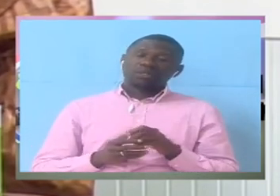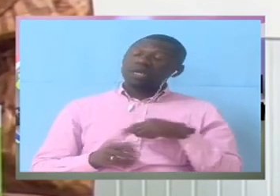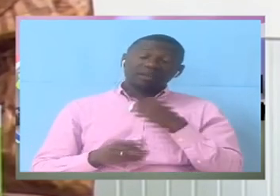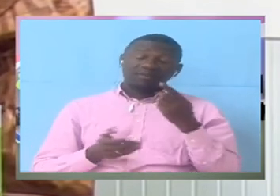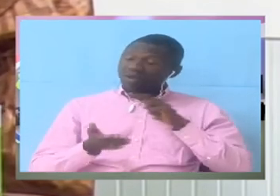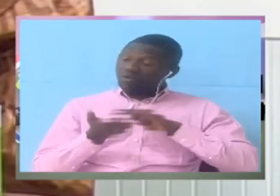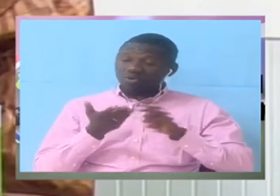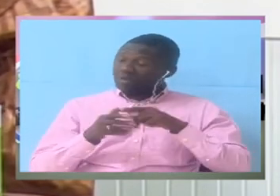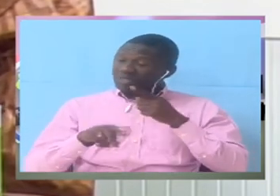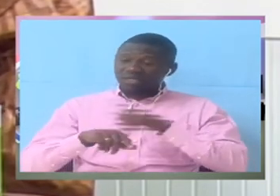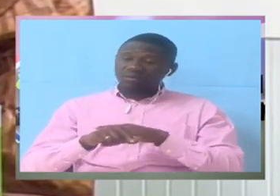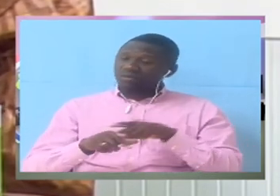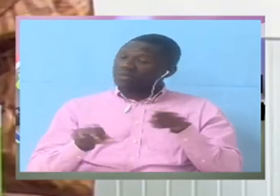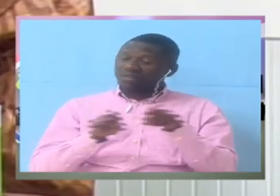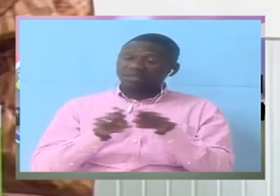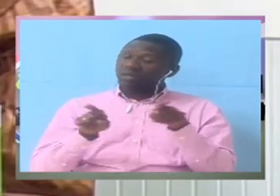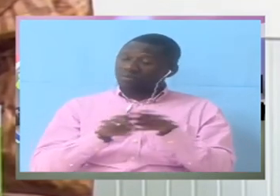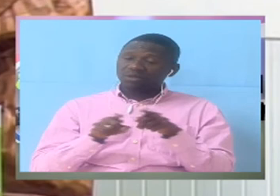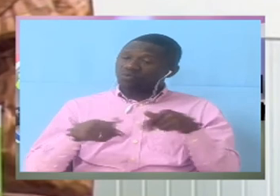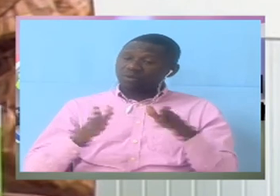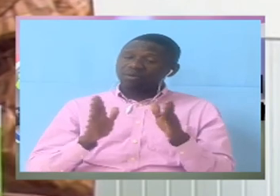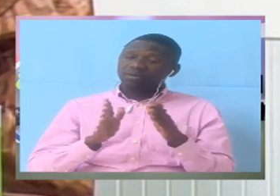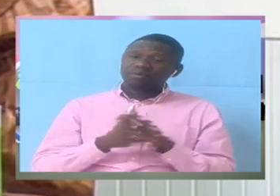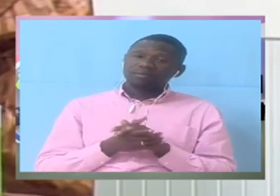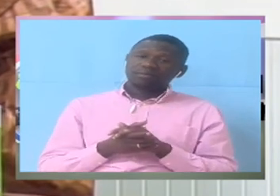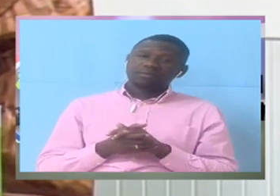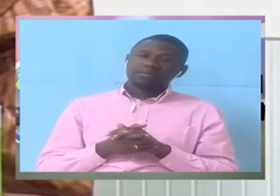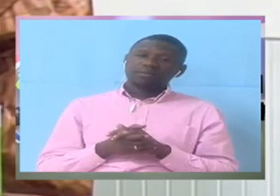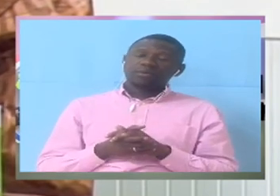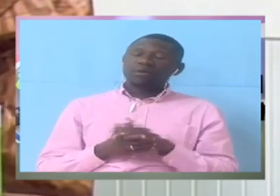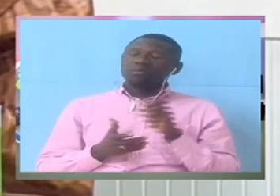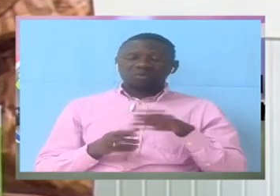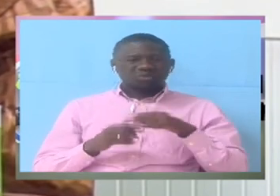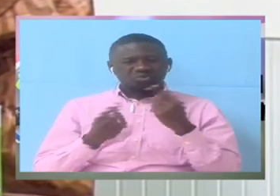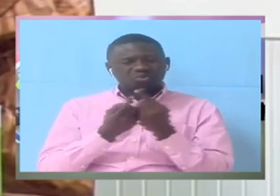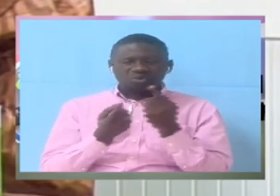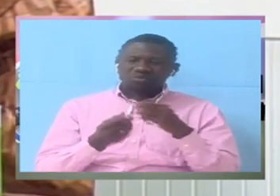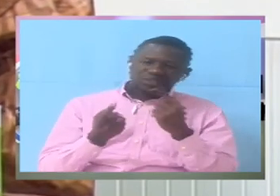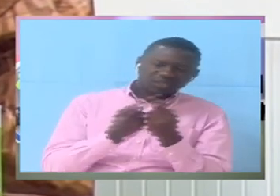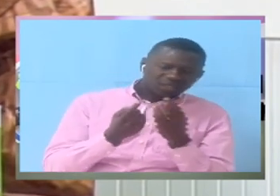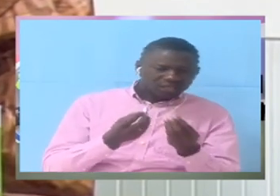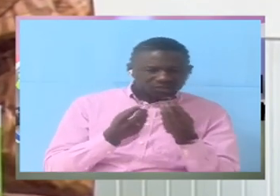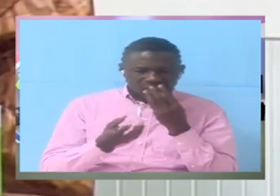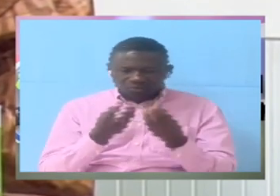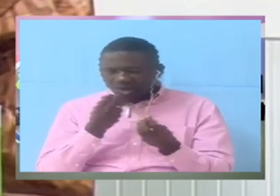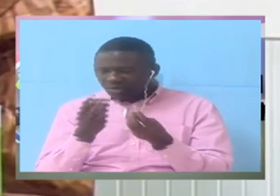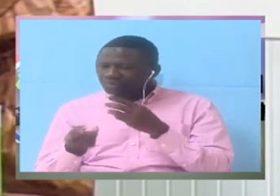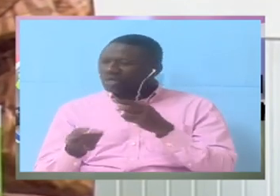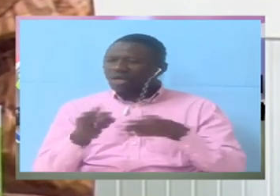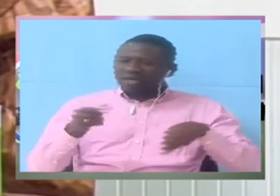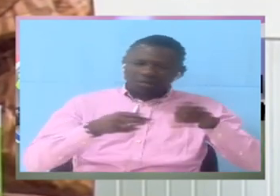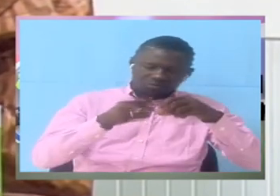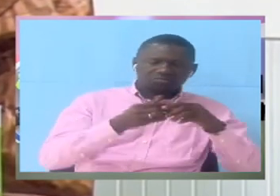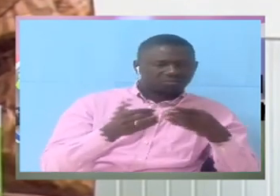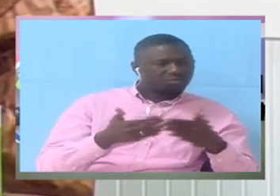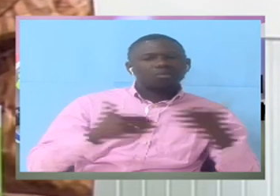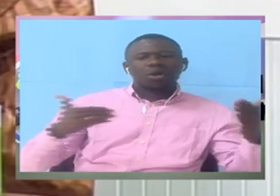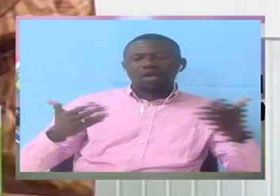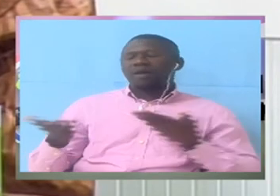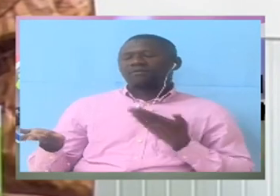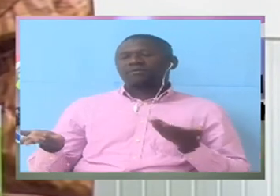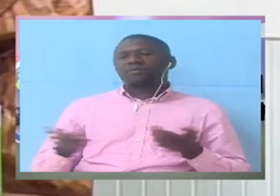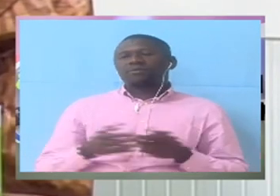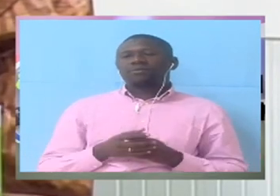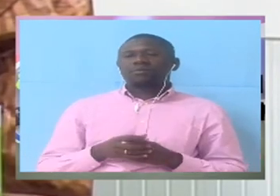even their normal time, that's what's the system there. But small things that you can eat around are plenty. Because